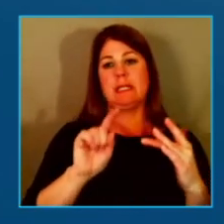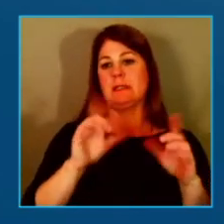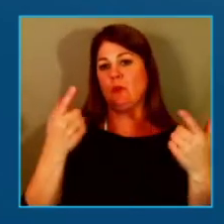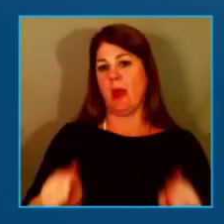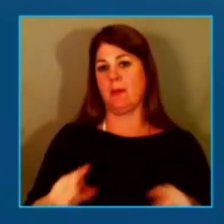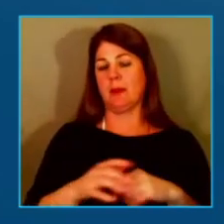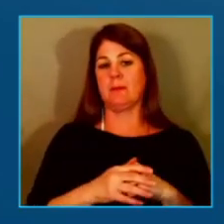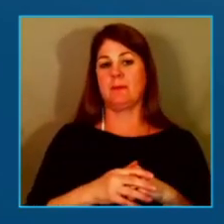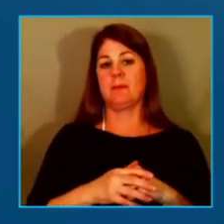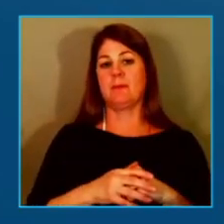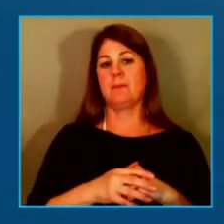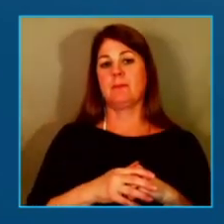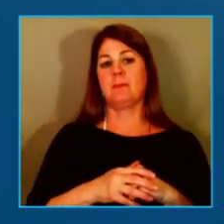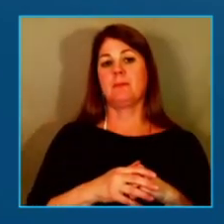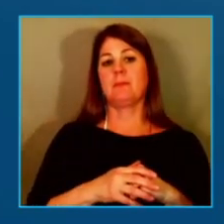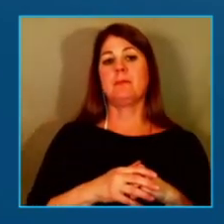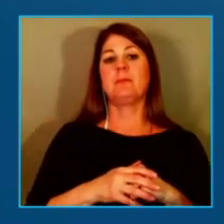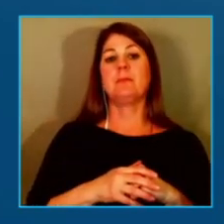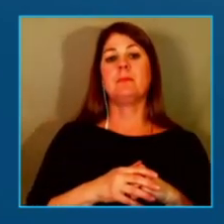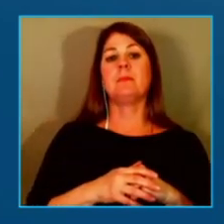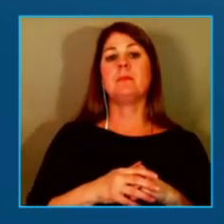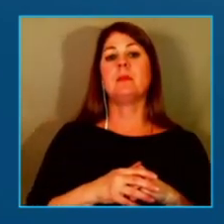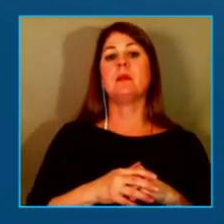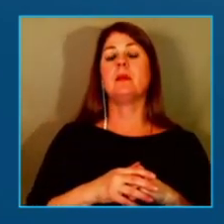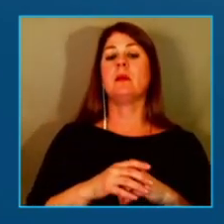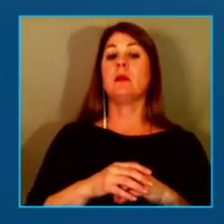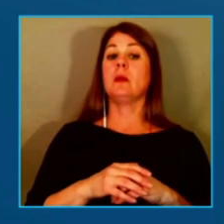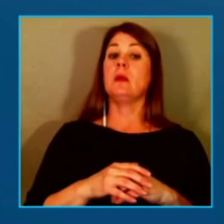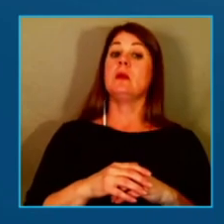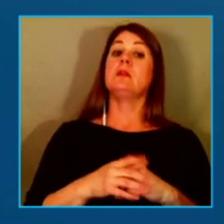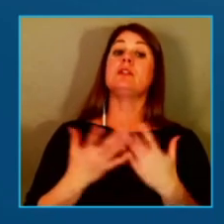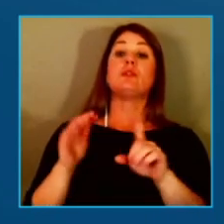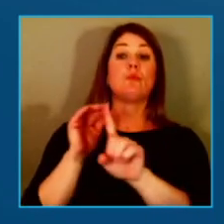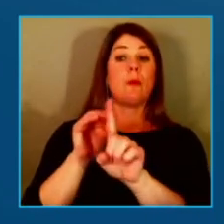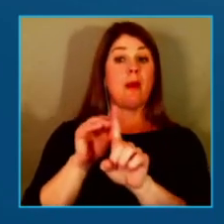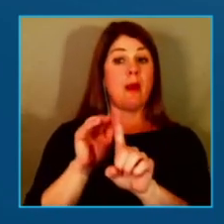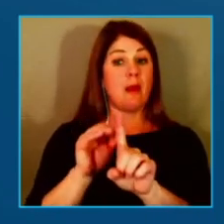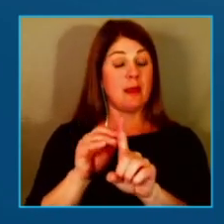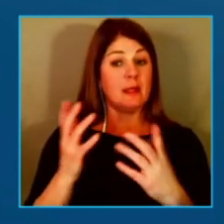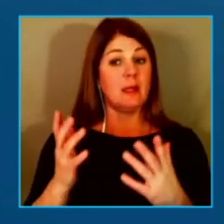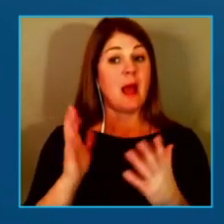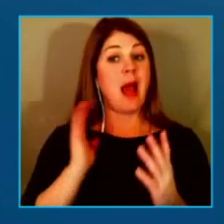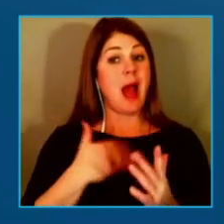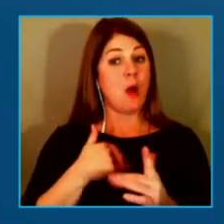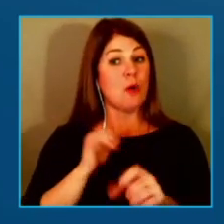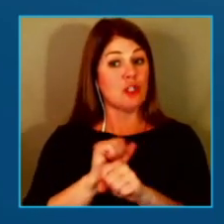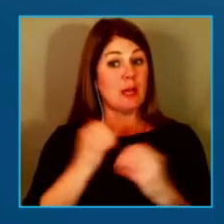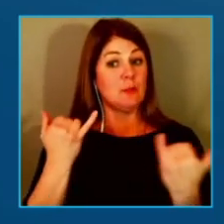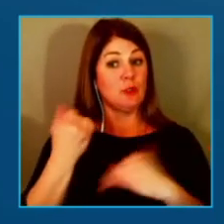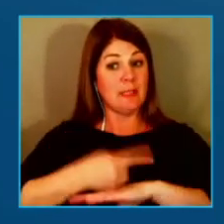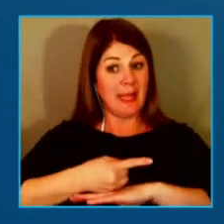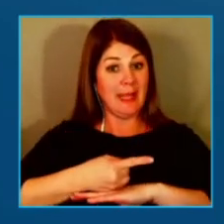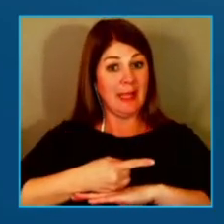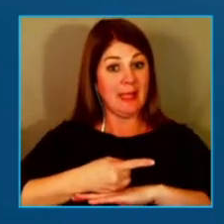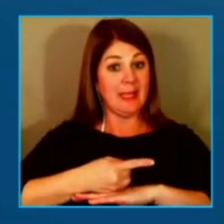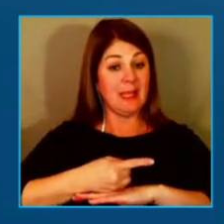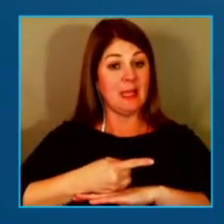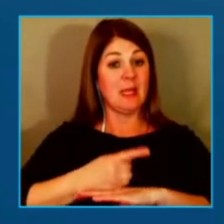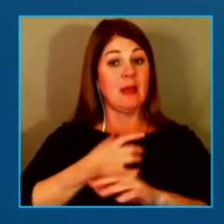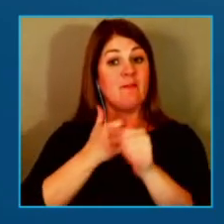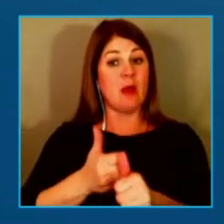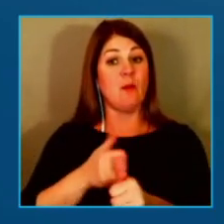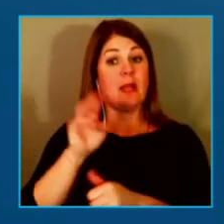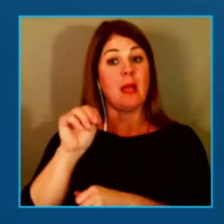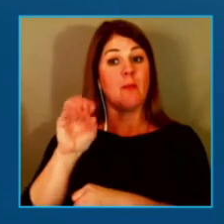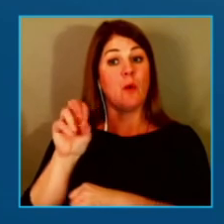remind our colleagues here on Rules and Bylaws what our task is today under the terms of the MOU is simply